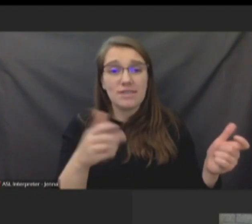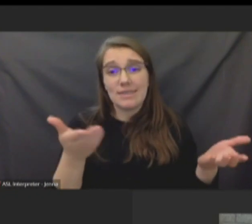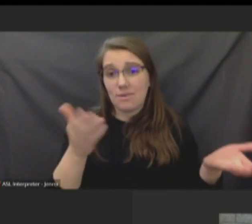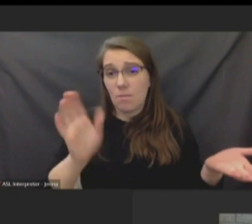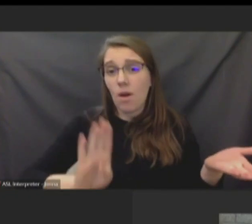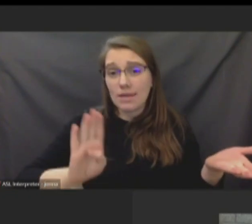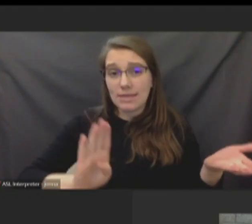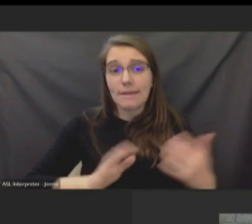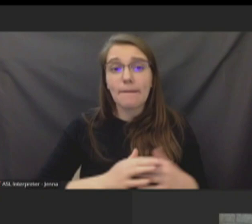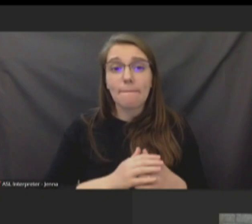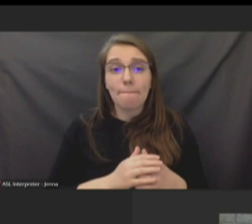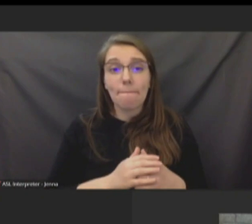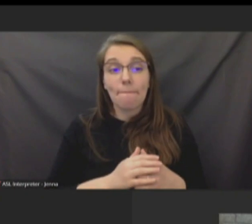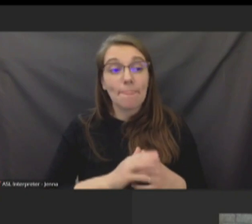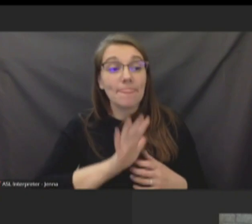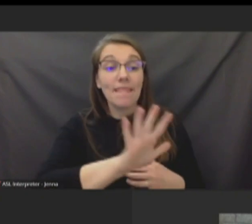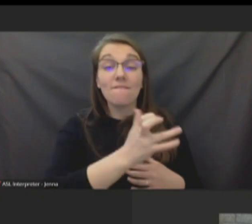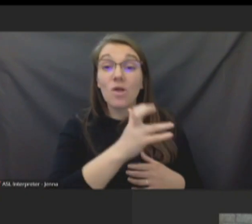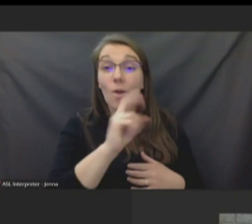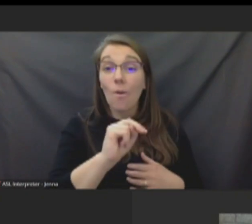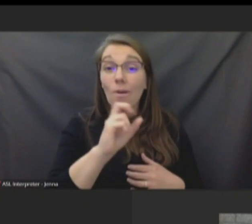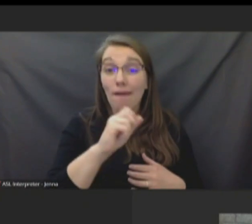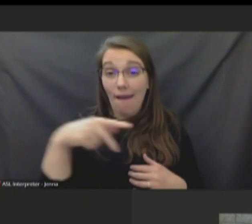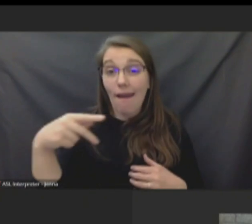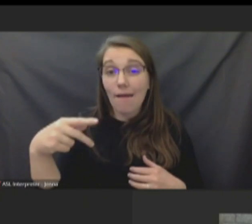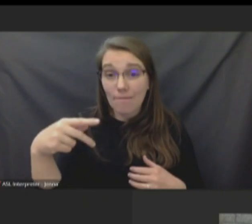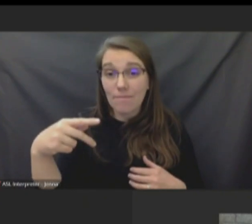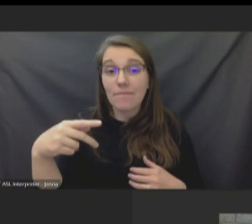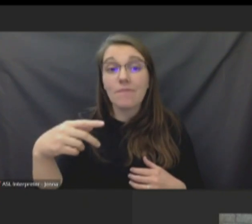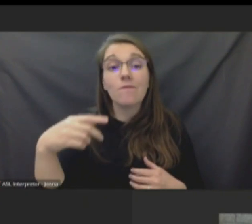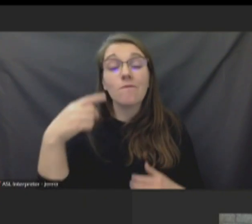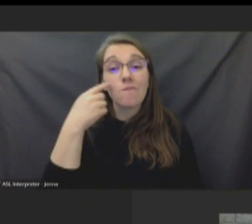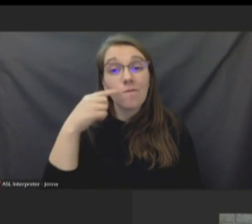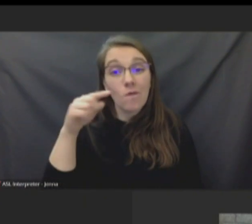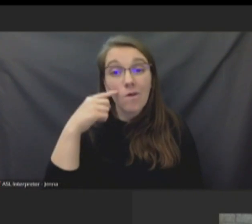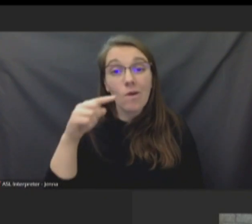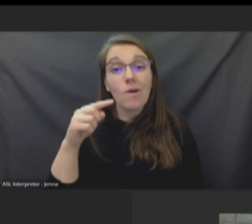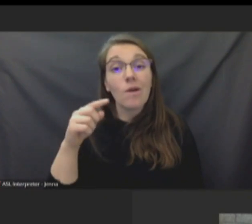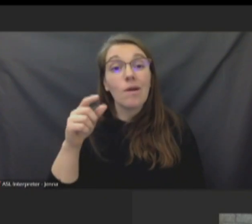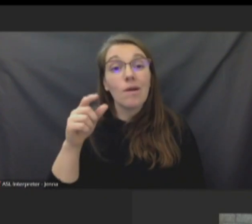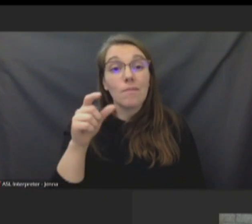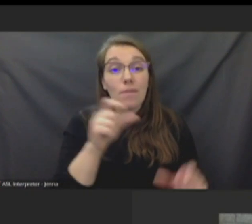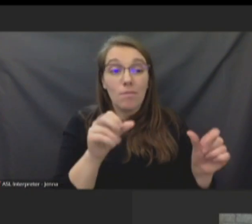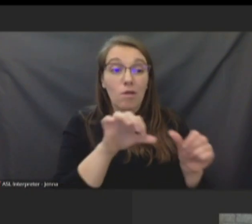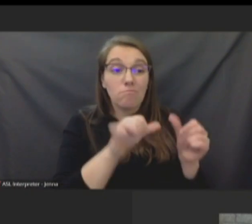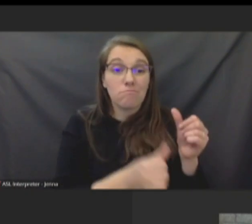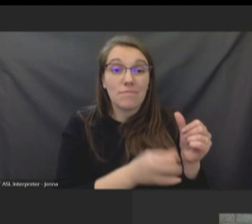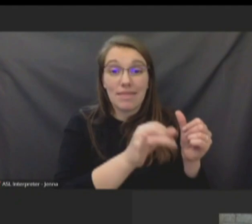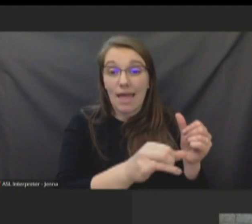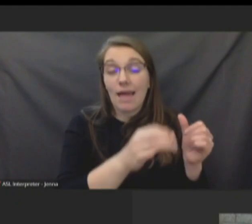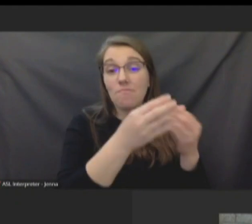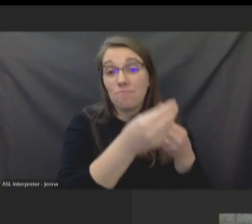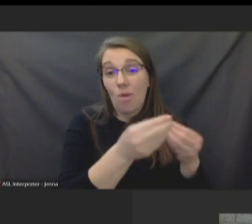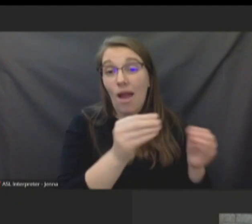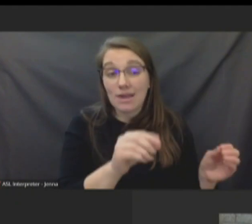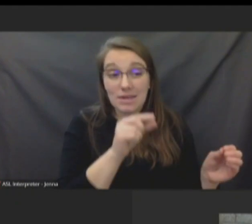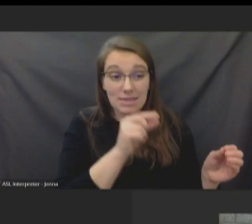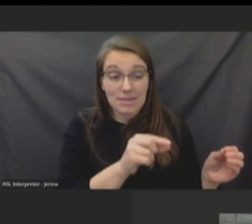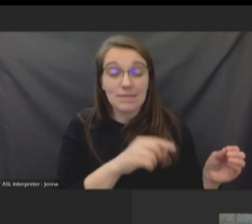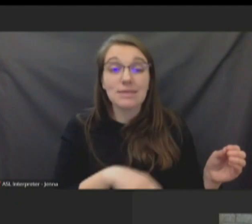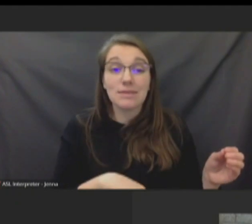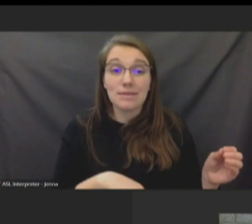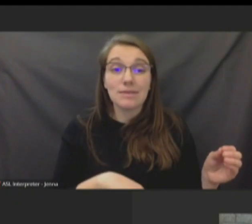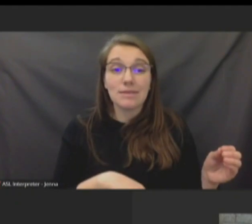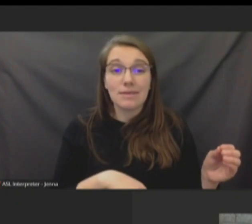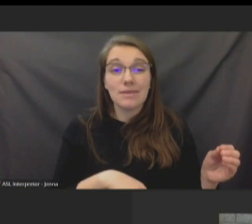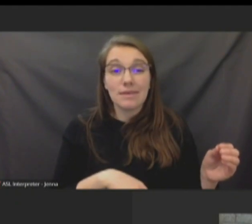Boston, and they have their own app for folks that are part of that practice. So I'm pretty